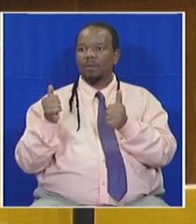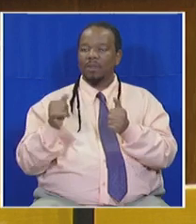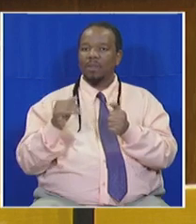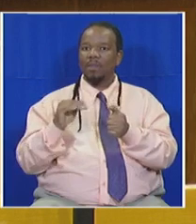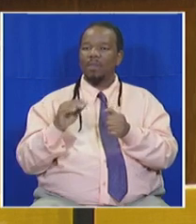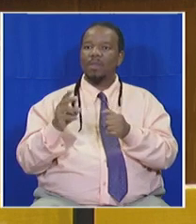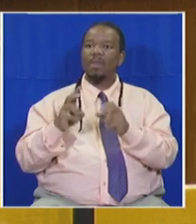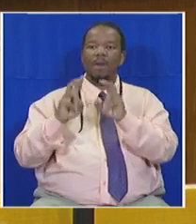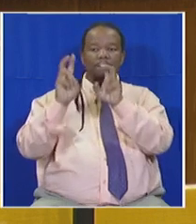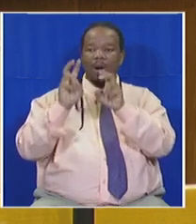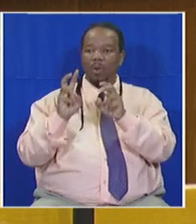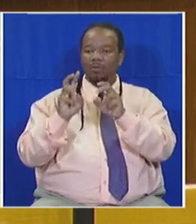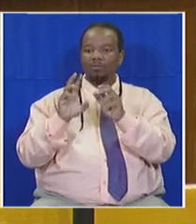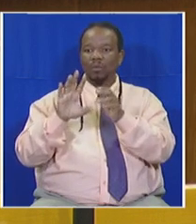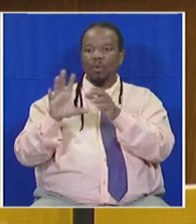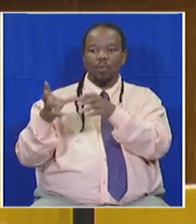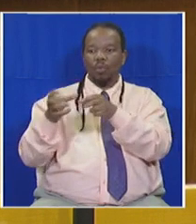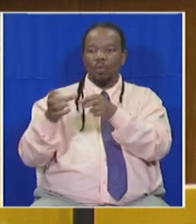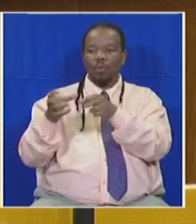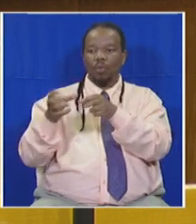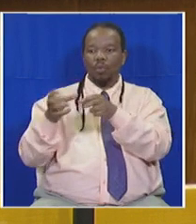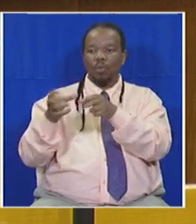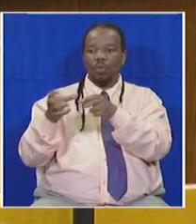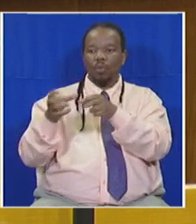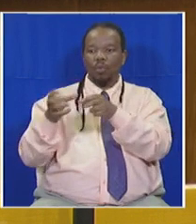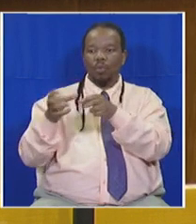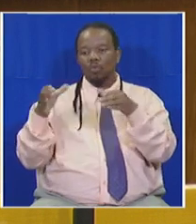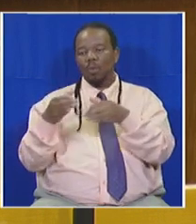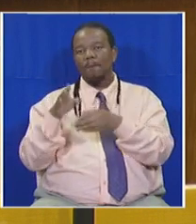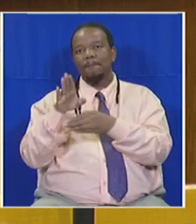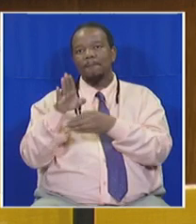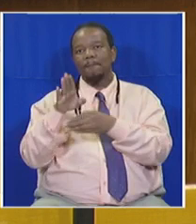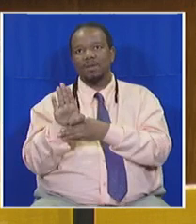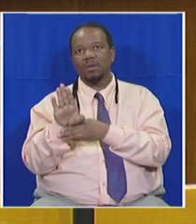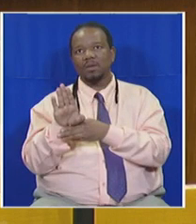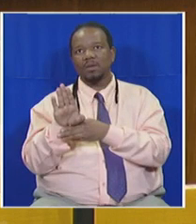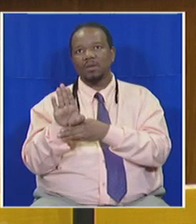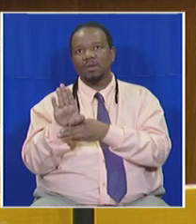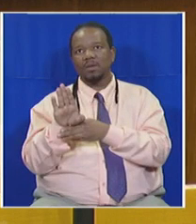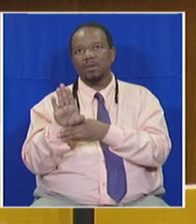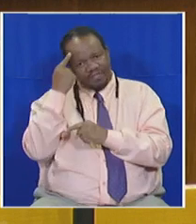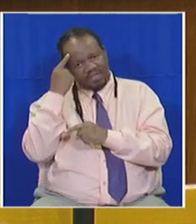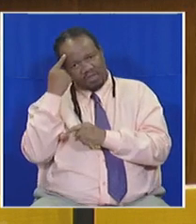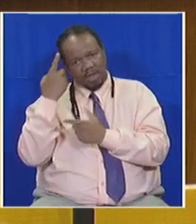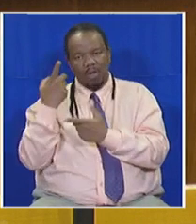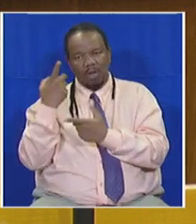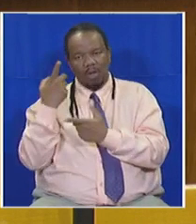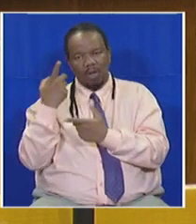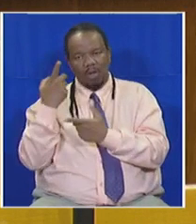not a thumbsuck exercise. It's not correct that you come here, more especially as someone who's serving at the National